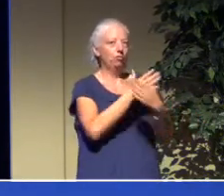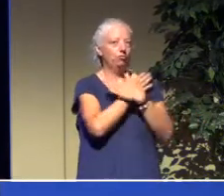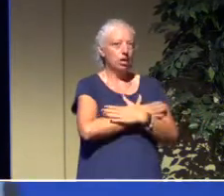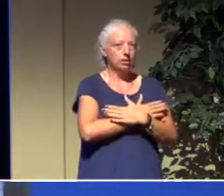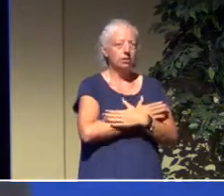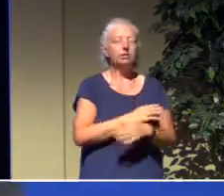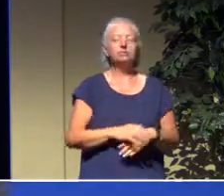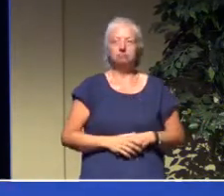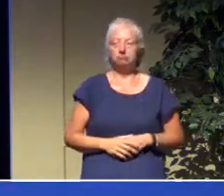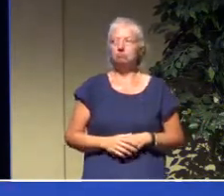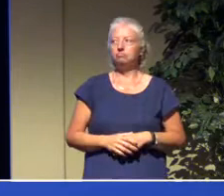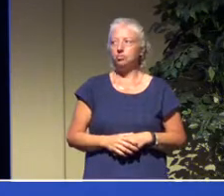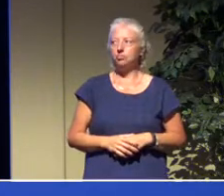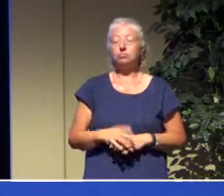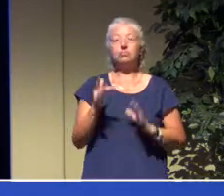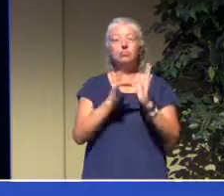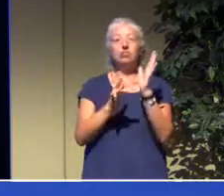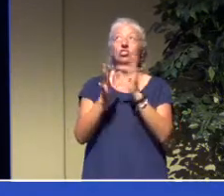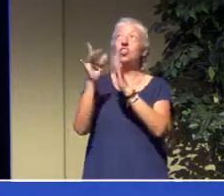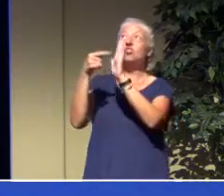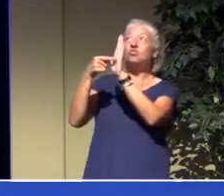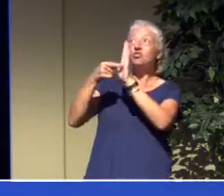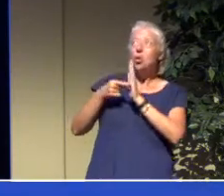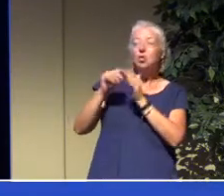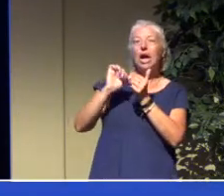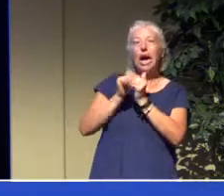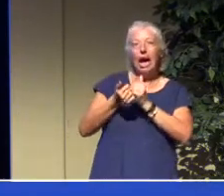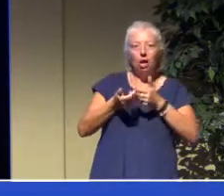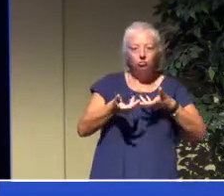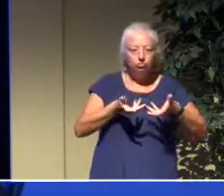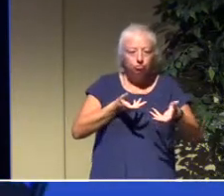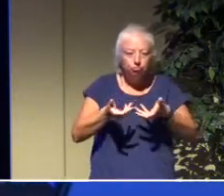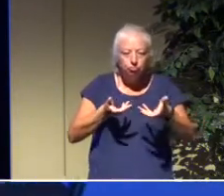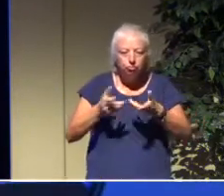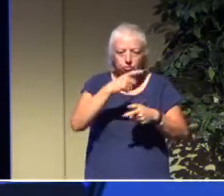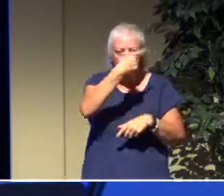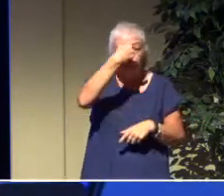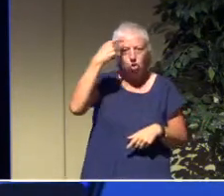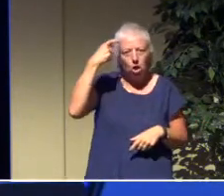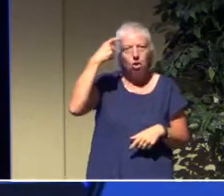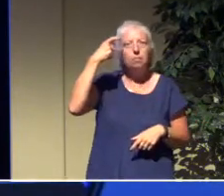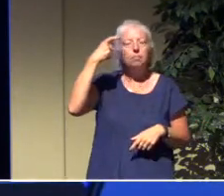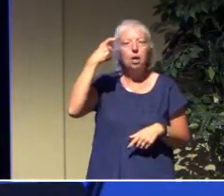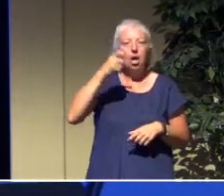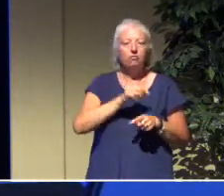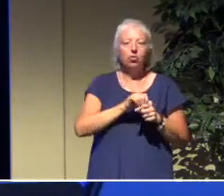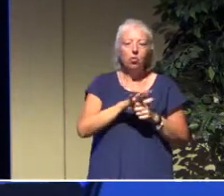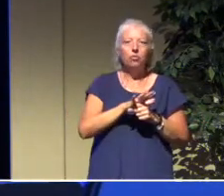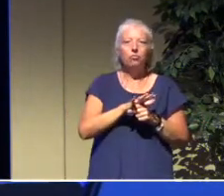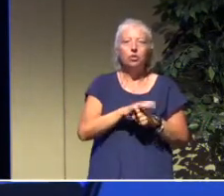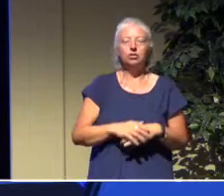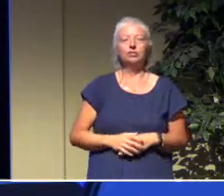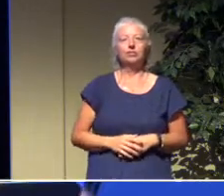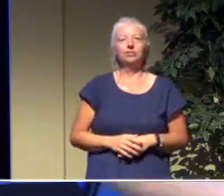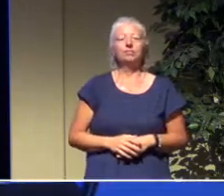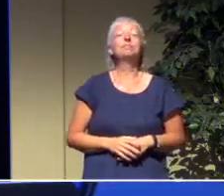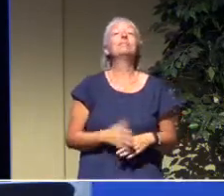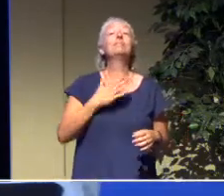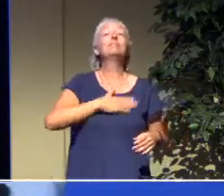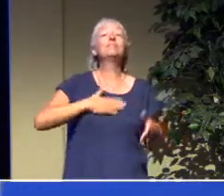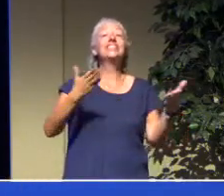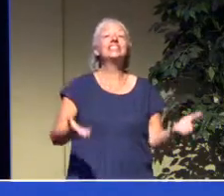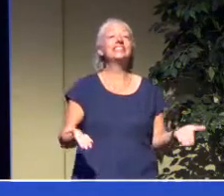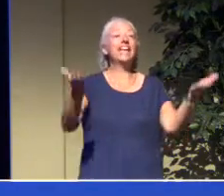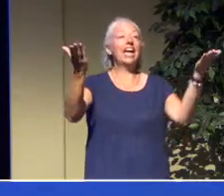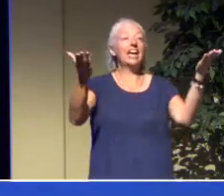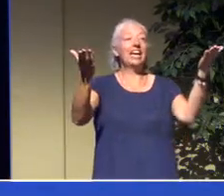And Jesus shows us the way to deal with the trauma of COVID. Now, would you stand with me as